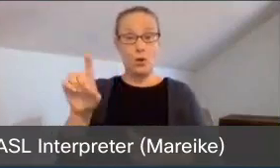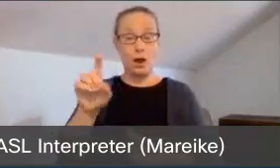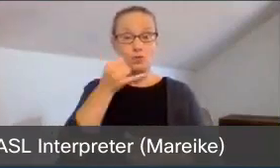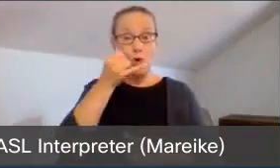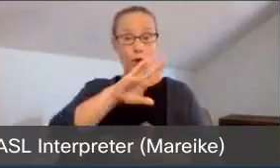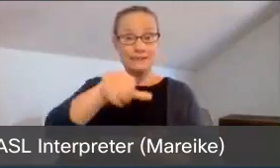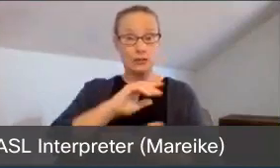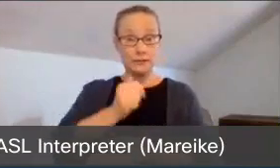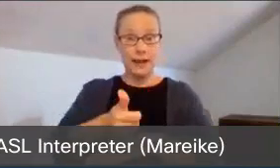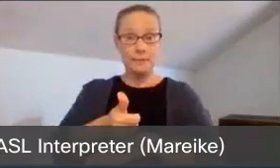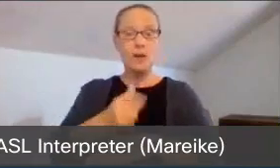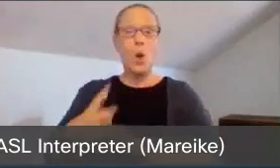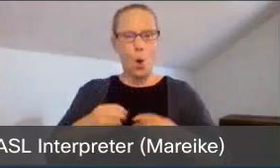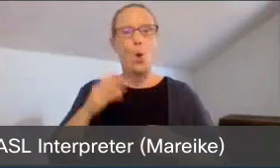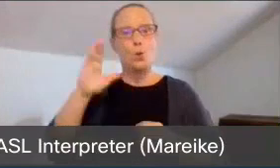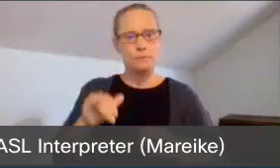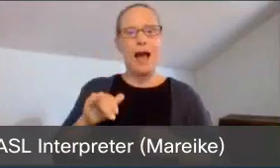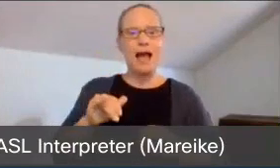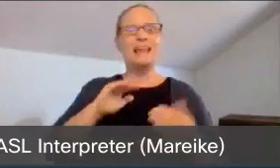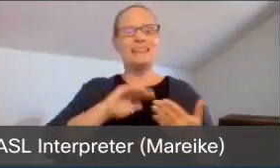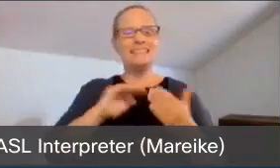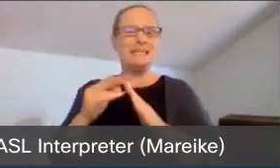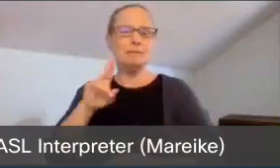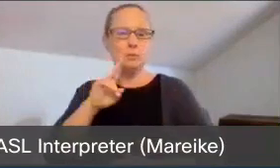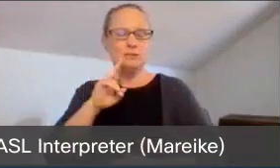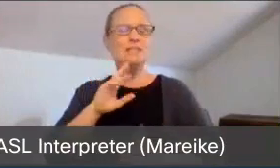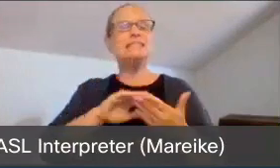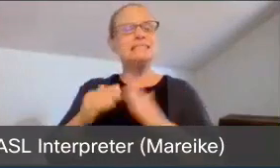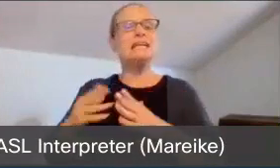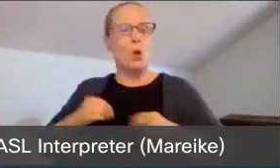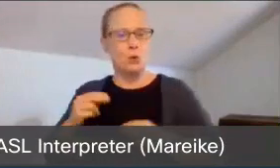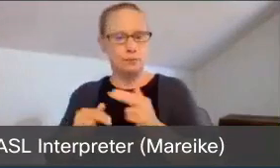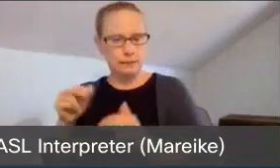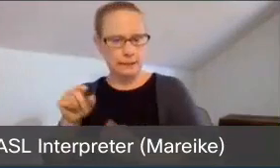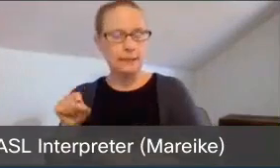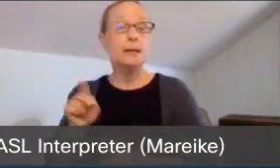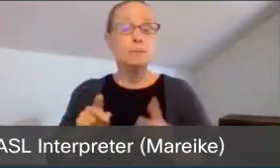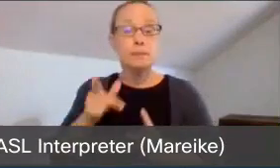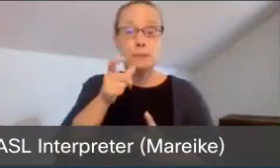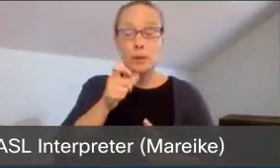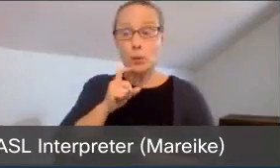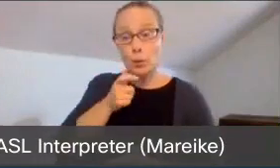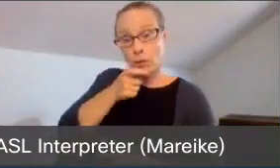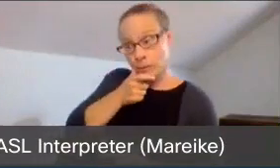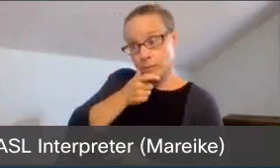lives is owned by the city. So it's a city building, and the people who initially take the calls are city